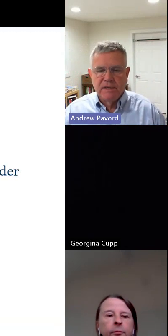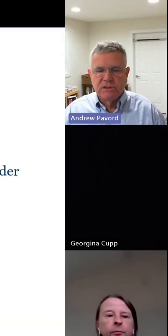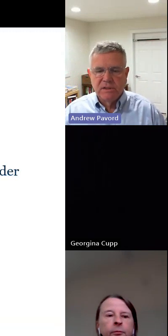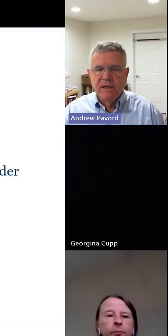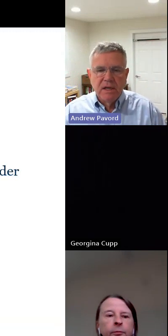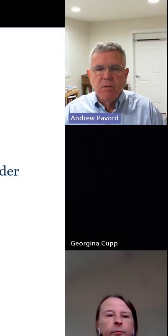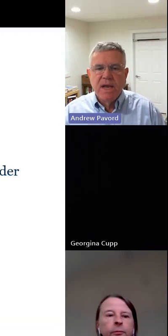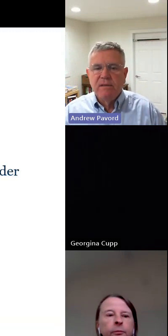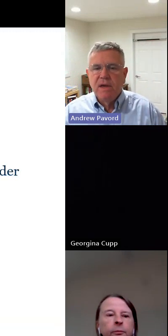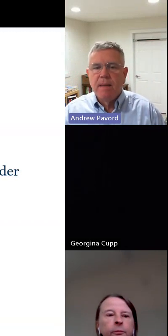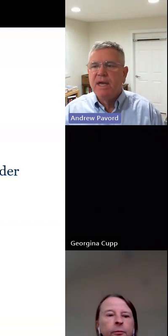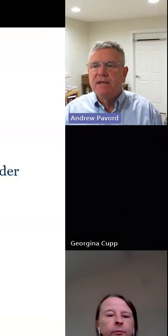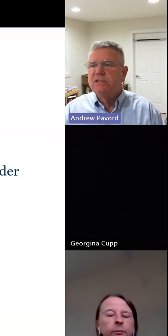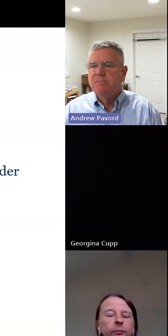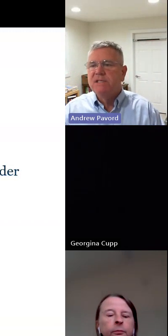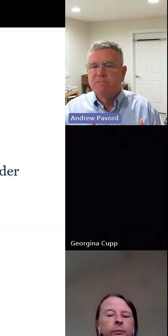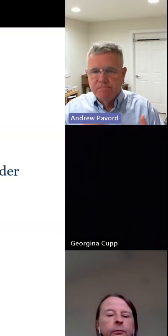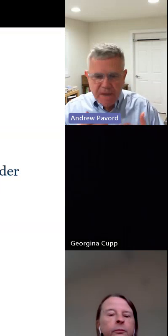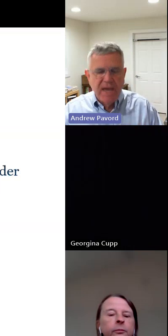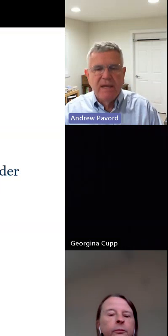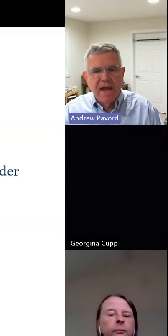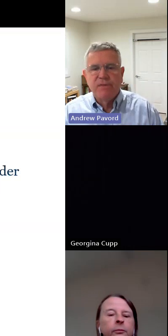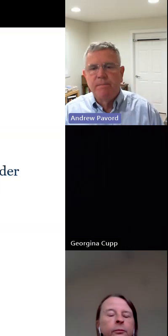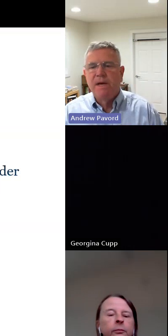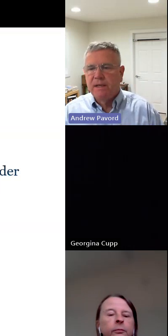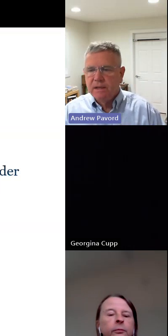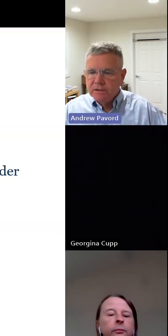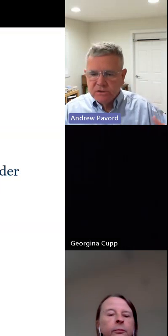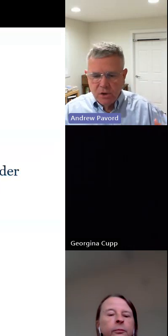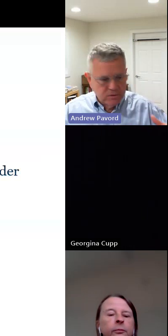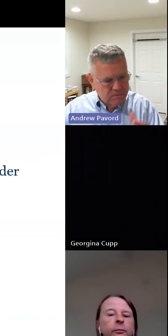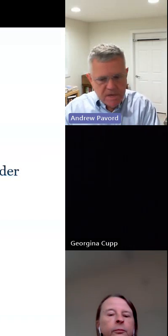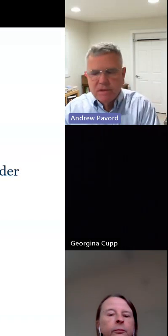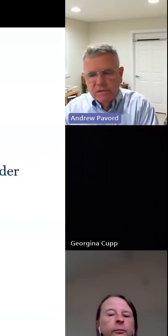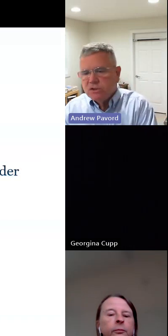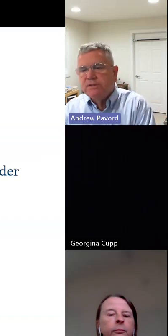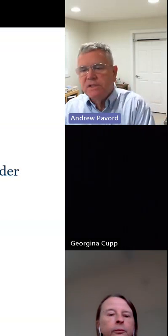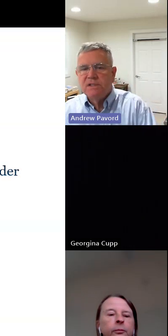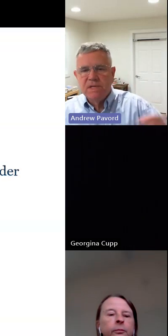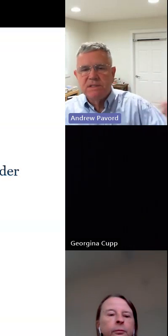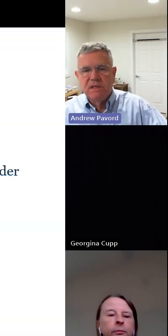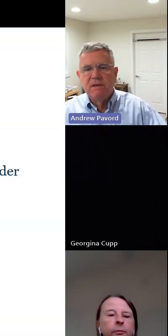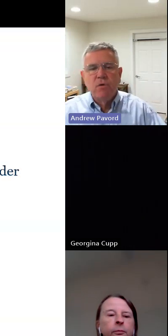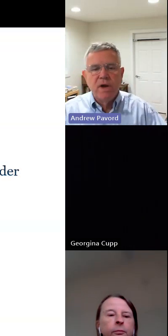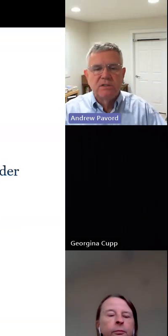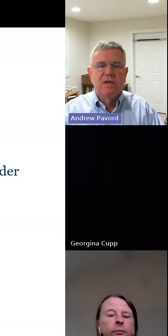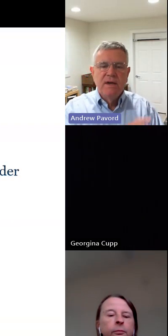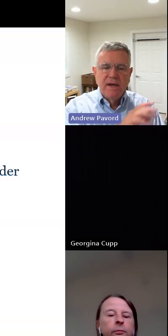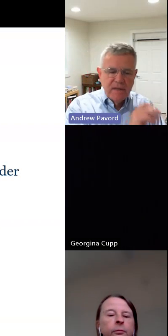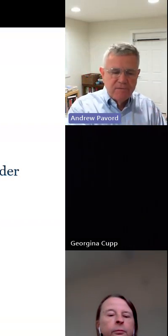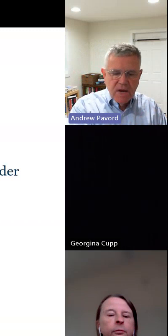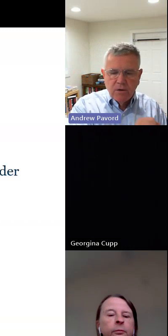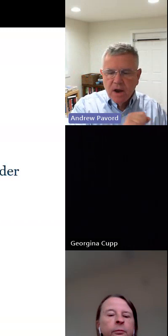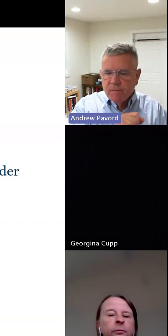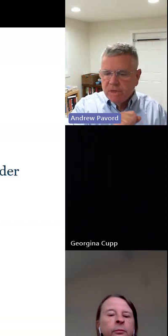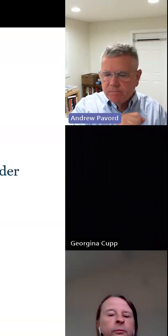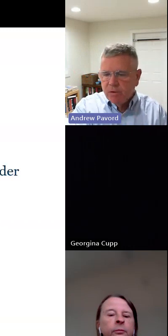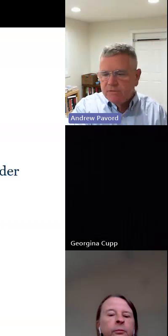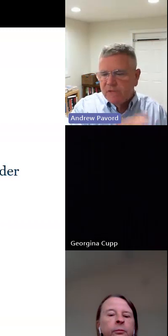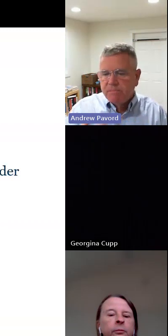the obligation. And liquidating the obligations means paying out the money. So Smith Consulting submits an invoice, and then the